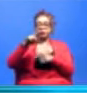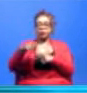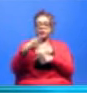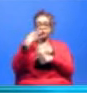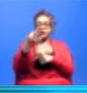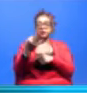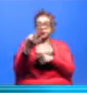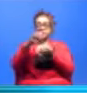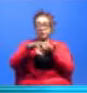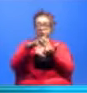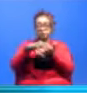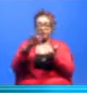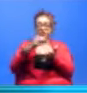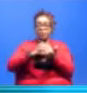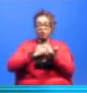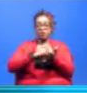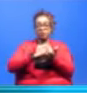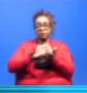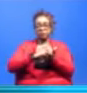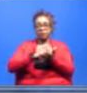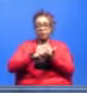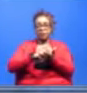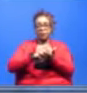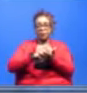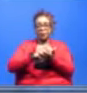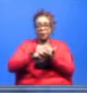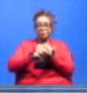1,300 cases of pneumonia.